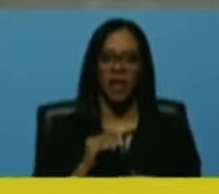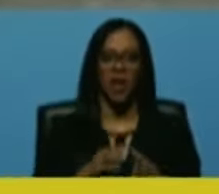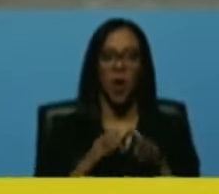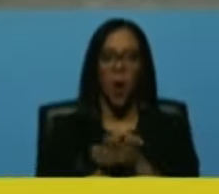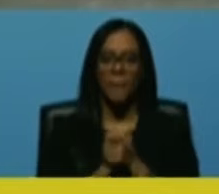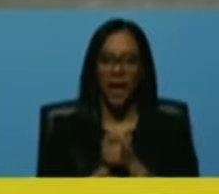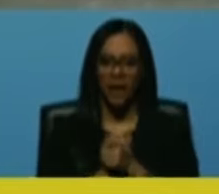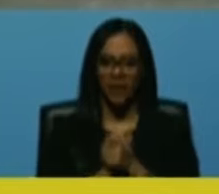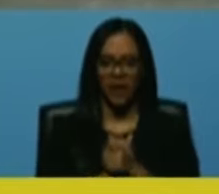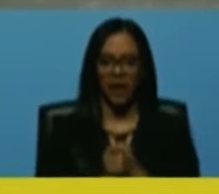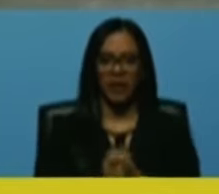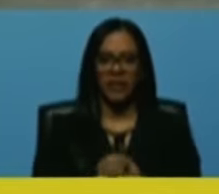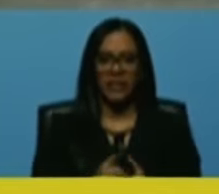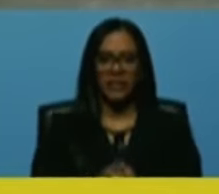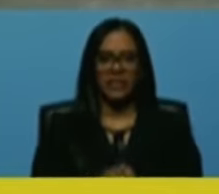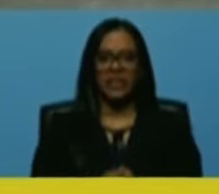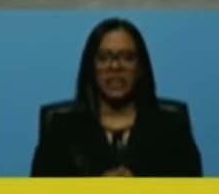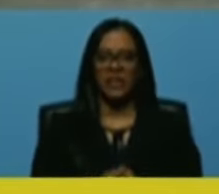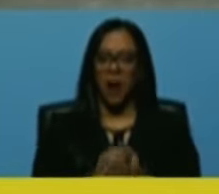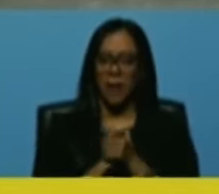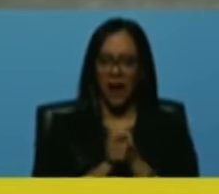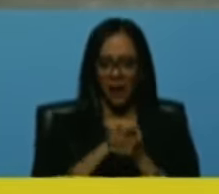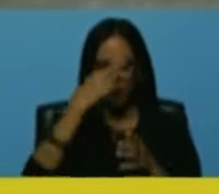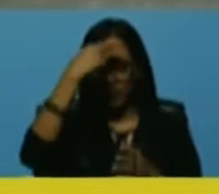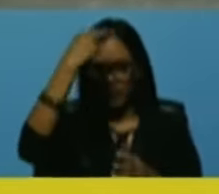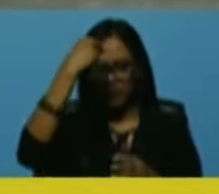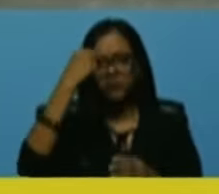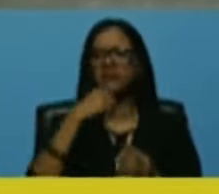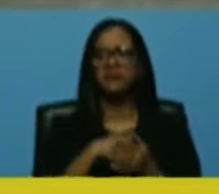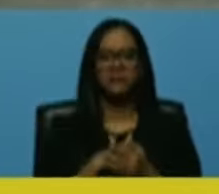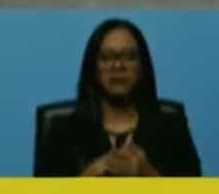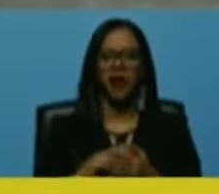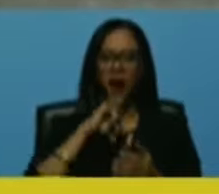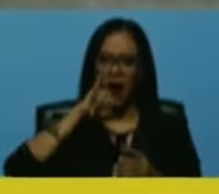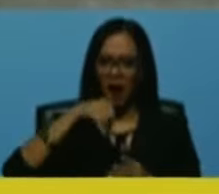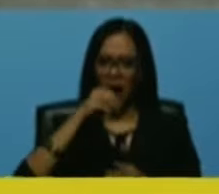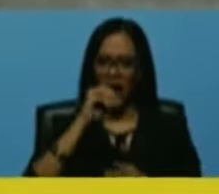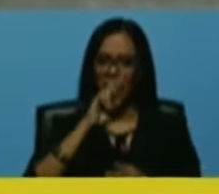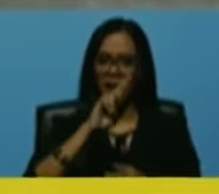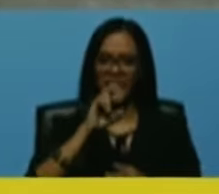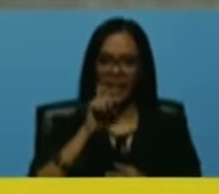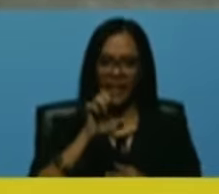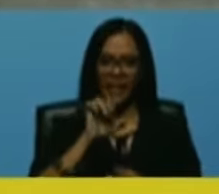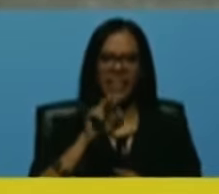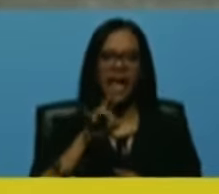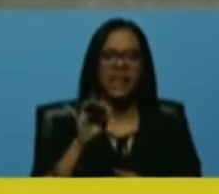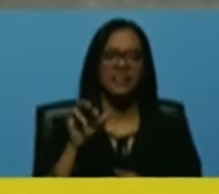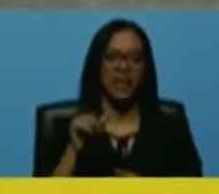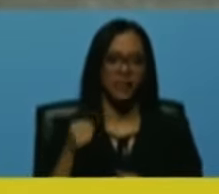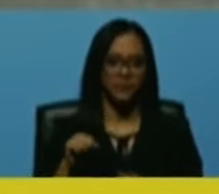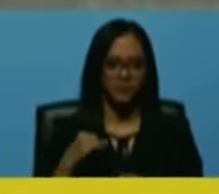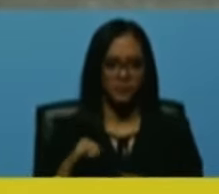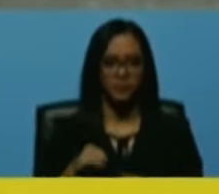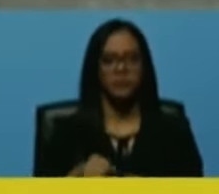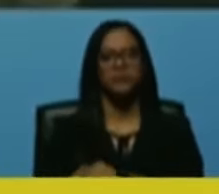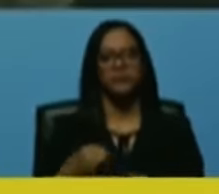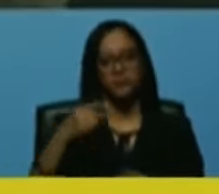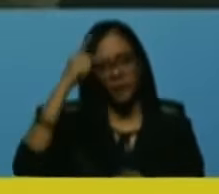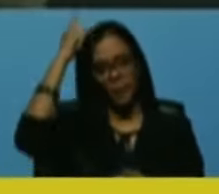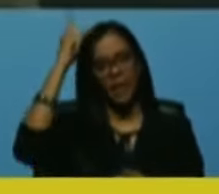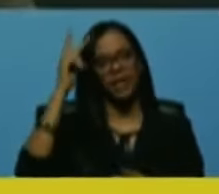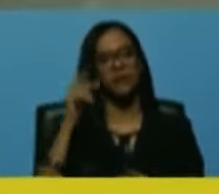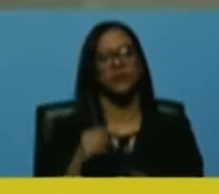I was talking to Comrade Prado, Comrade Hector Rodriguez, Comrade Jorge Riajas, who are in the commission of the organizing